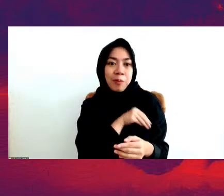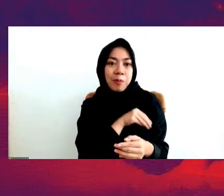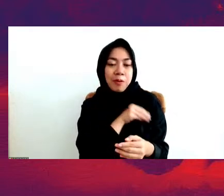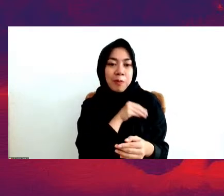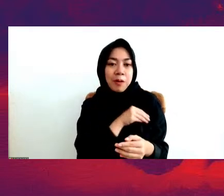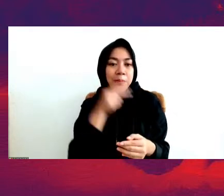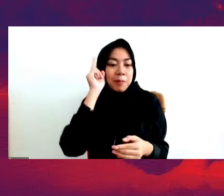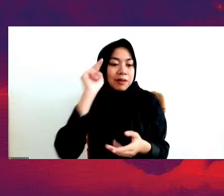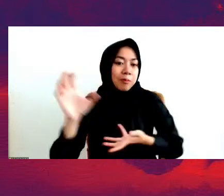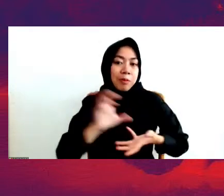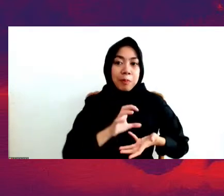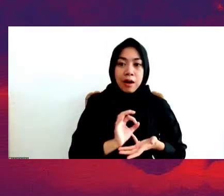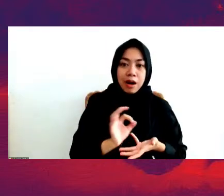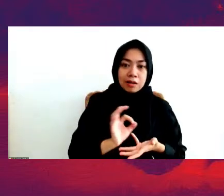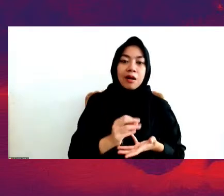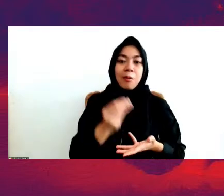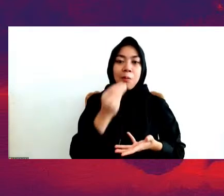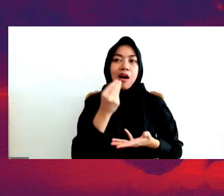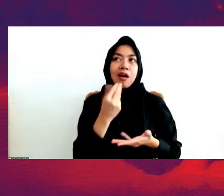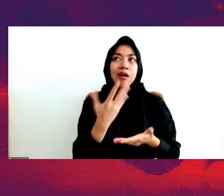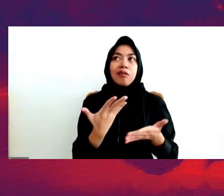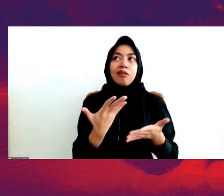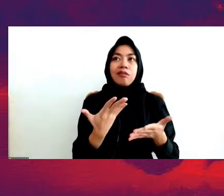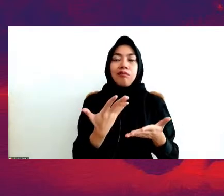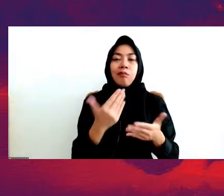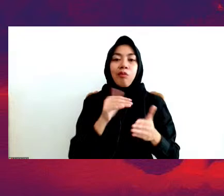government. So it is a watch point indeed.